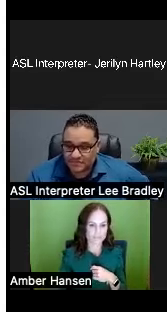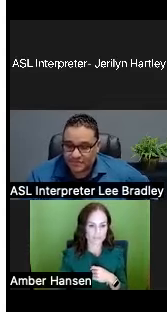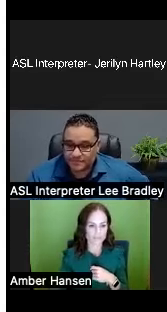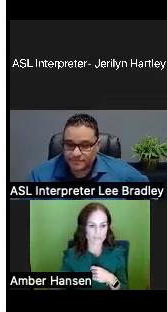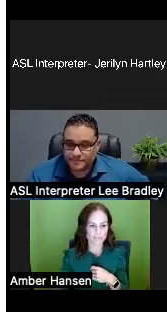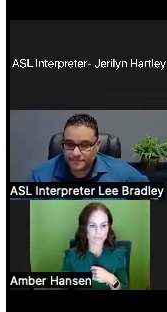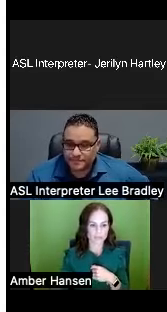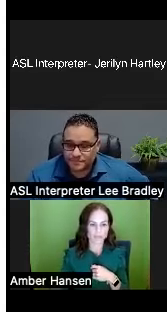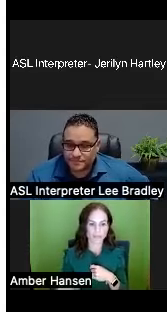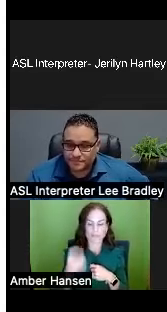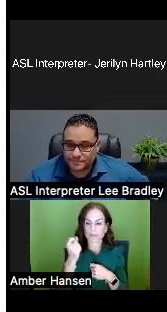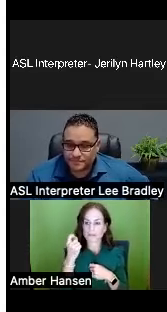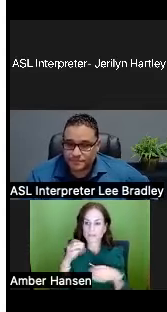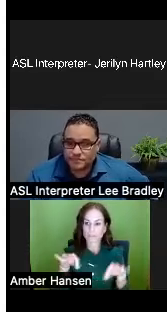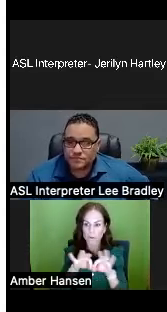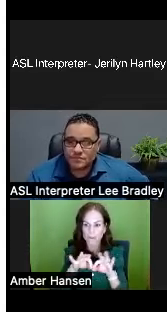deafness.